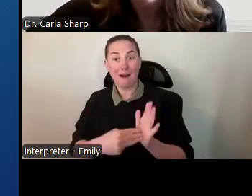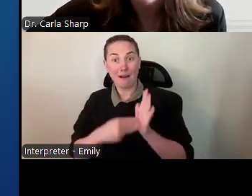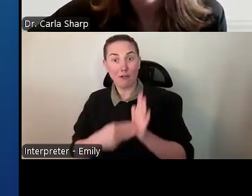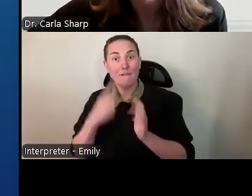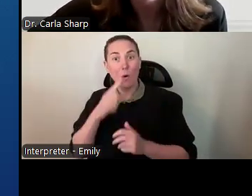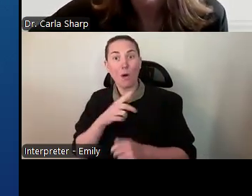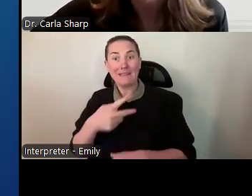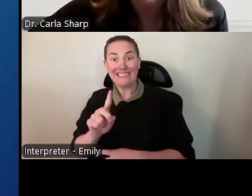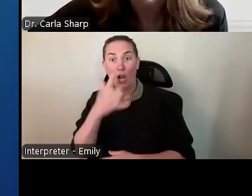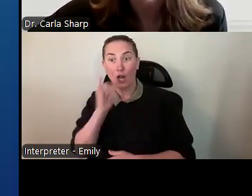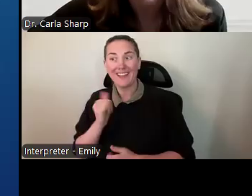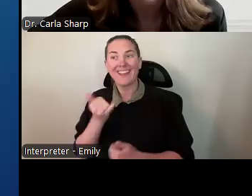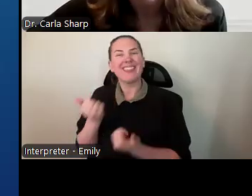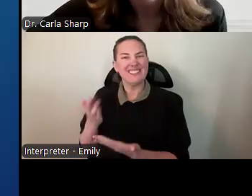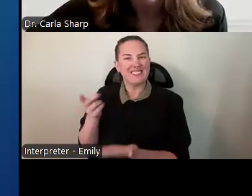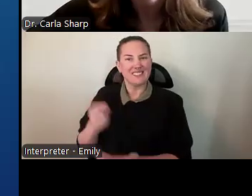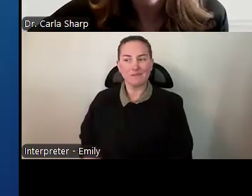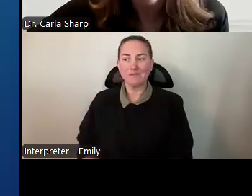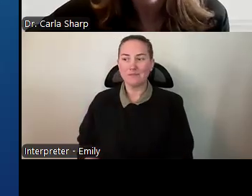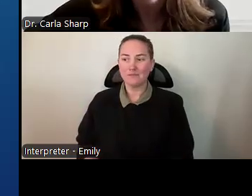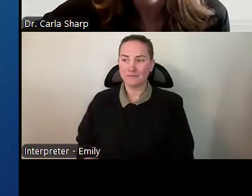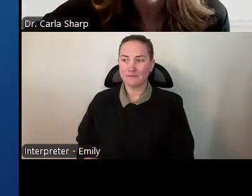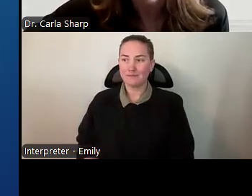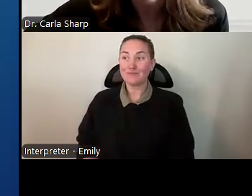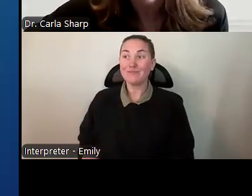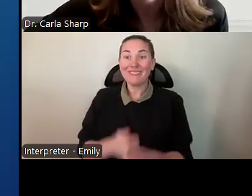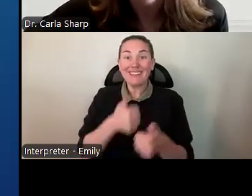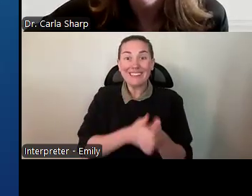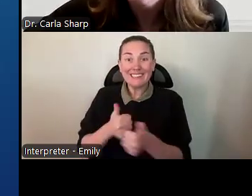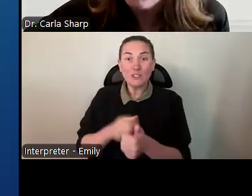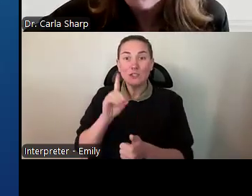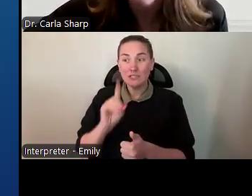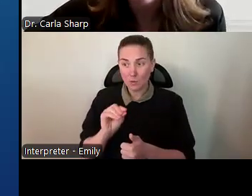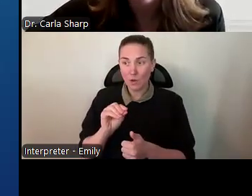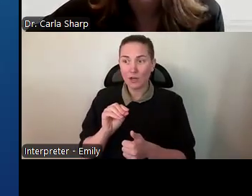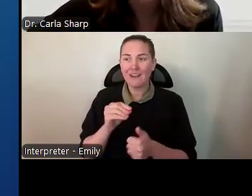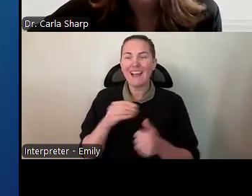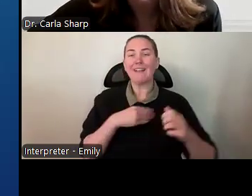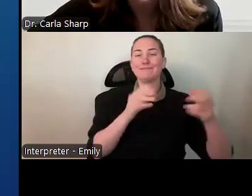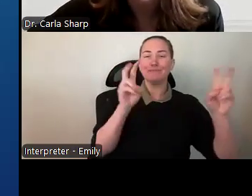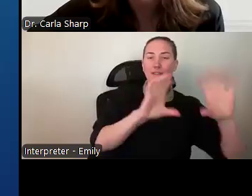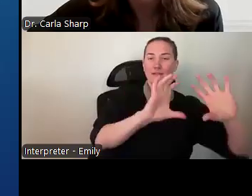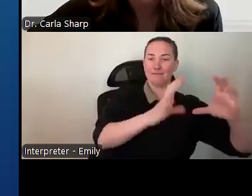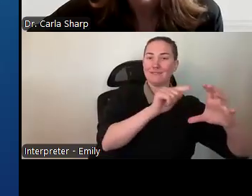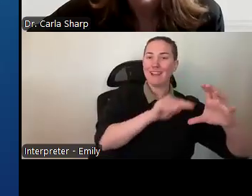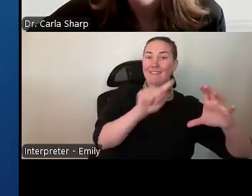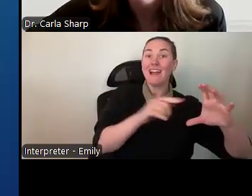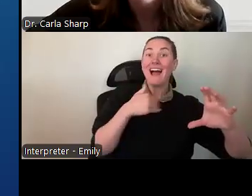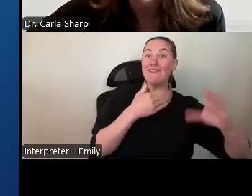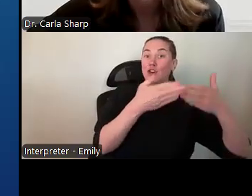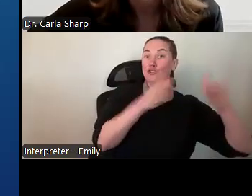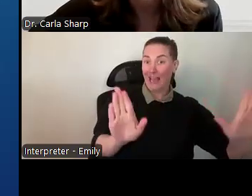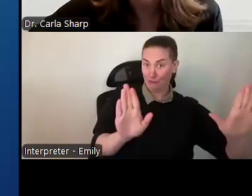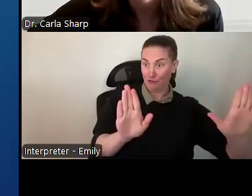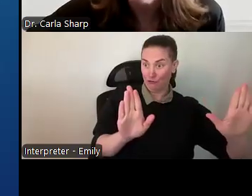disorder work looks like this. All of the disorders load onto a general personality disorder